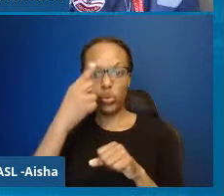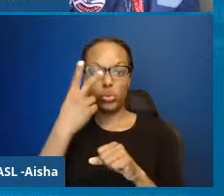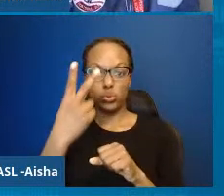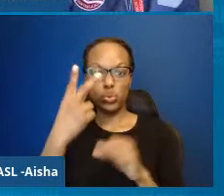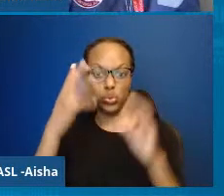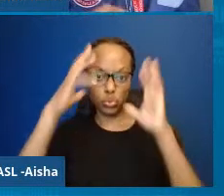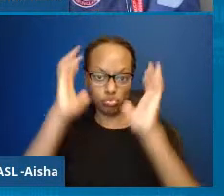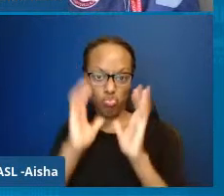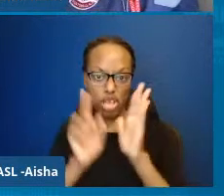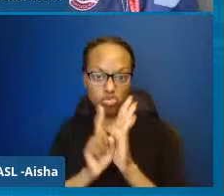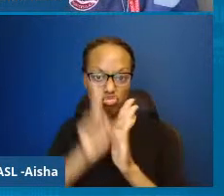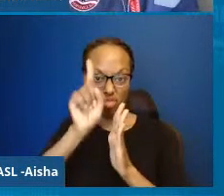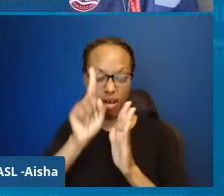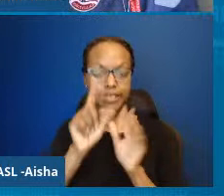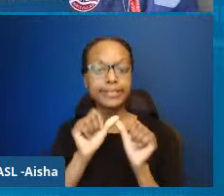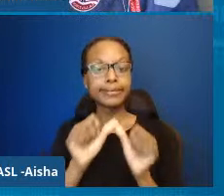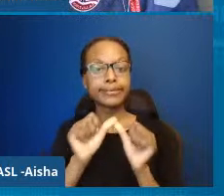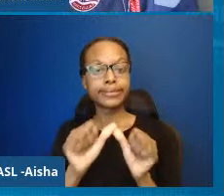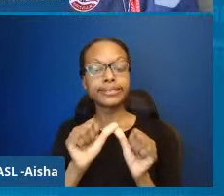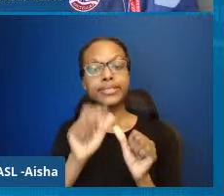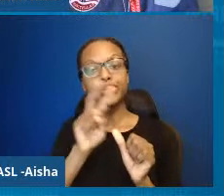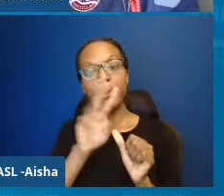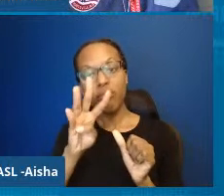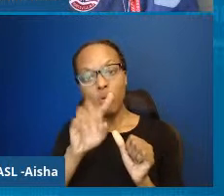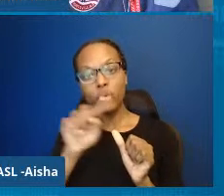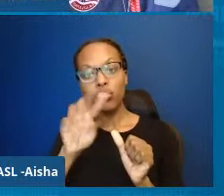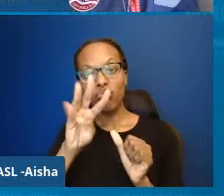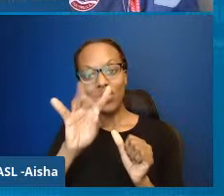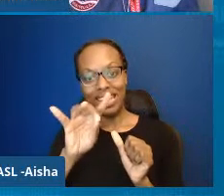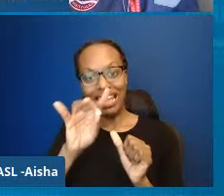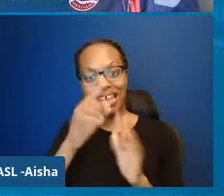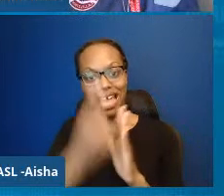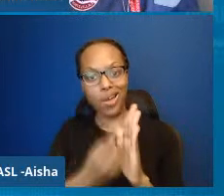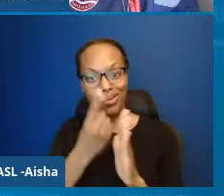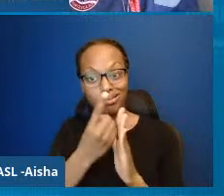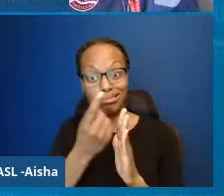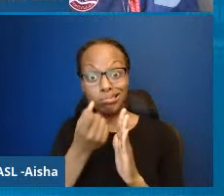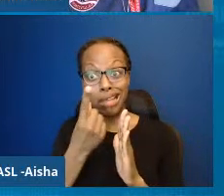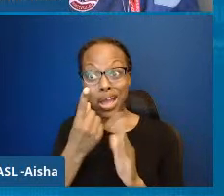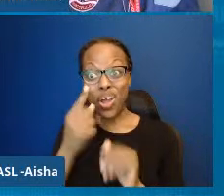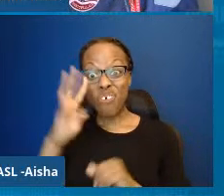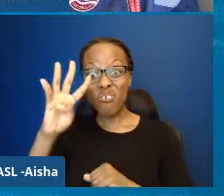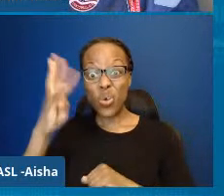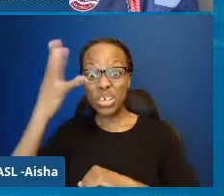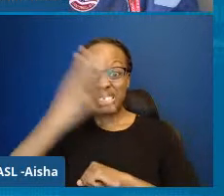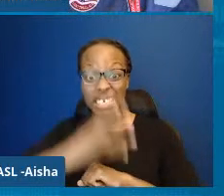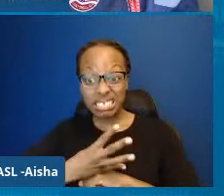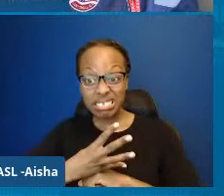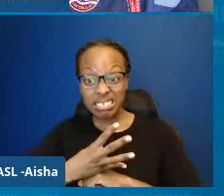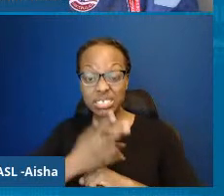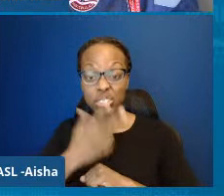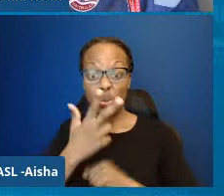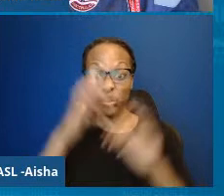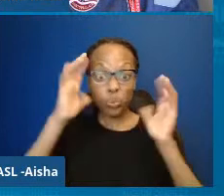24 to 48 hours. And they had 4 days and 3 astronauts that they had to spend in that